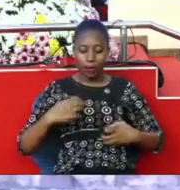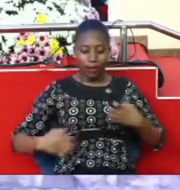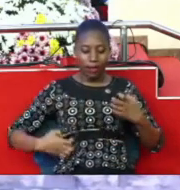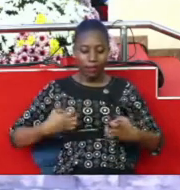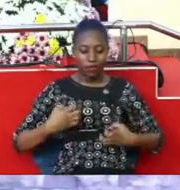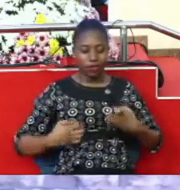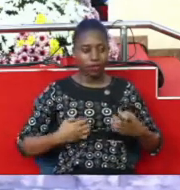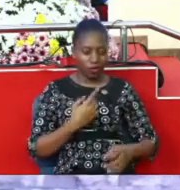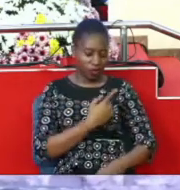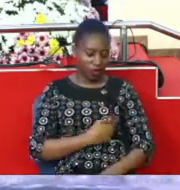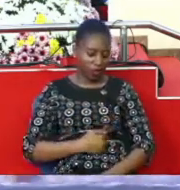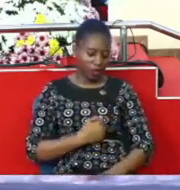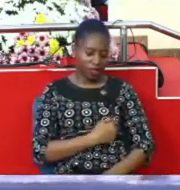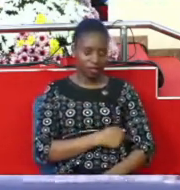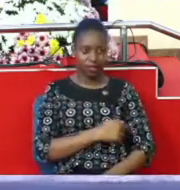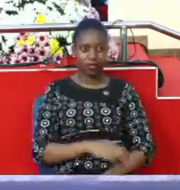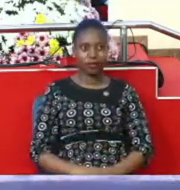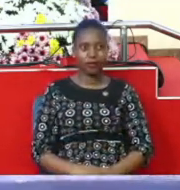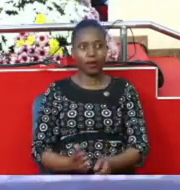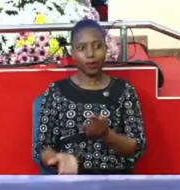legal guilt remains.